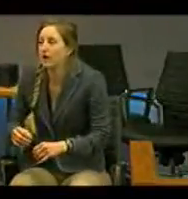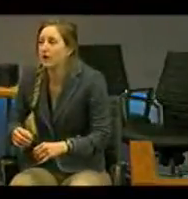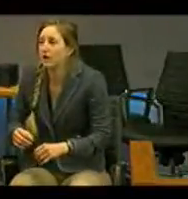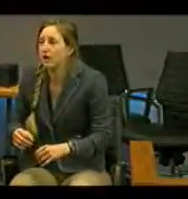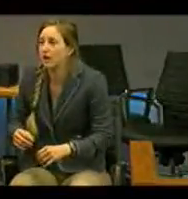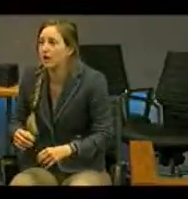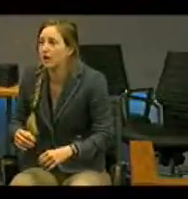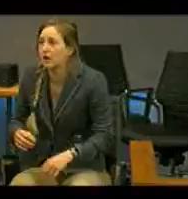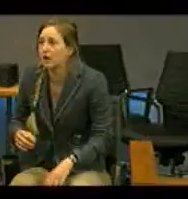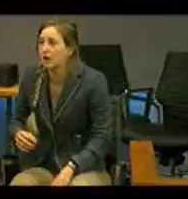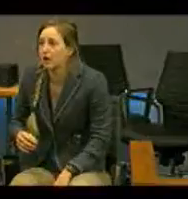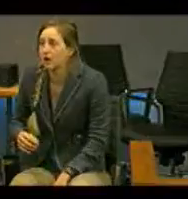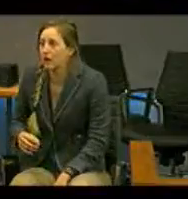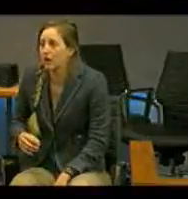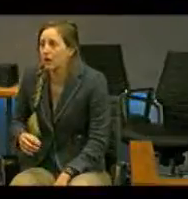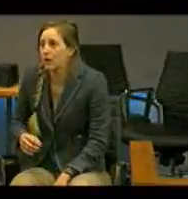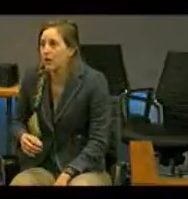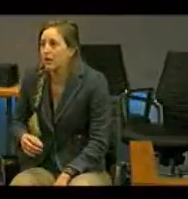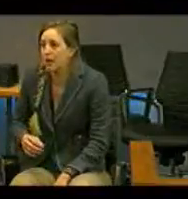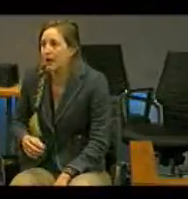Yeah.